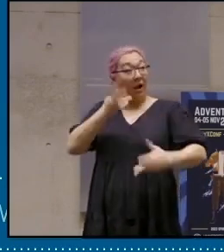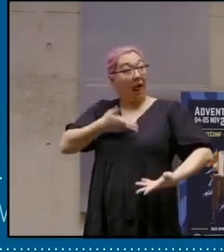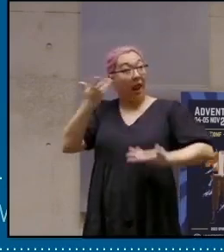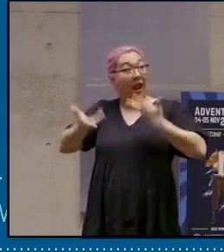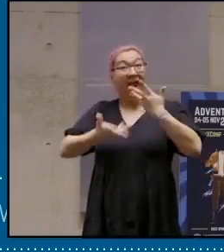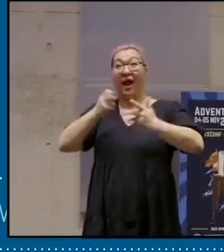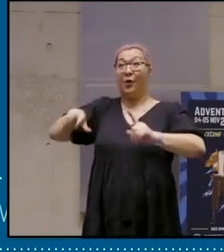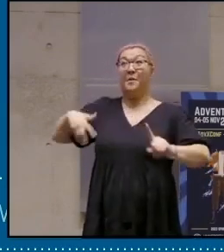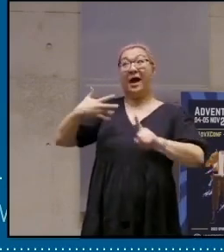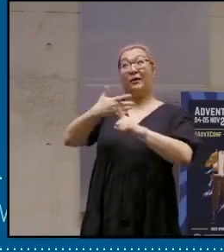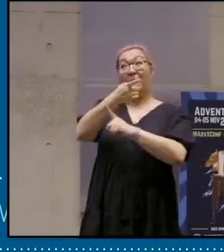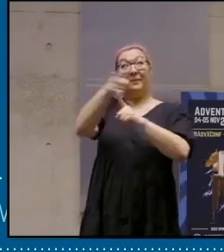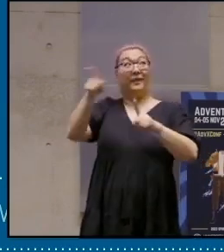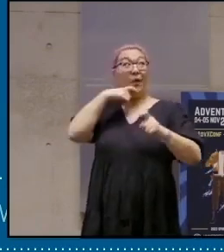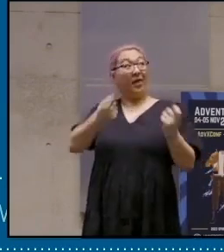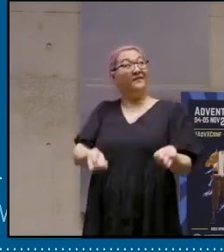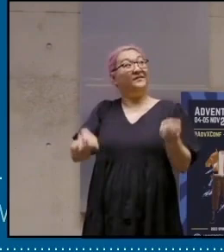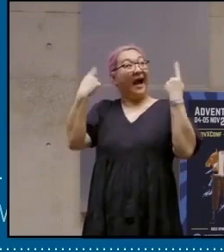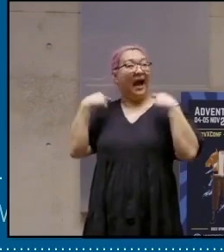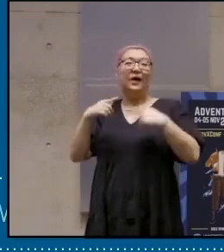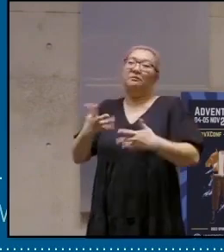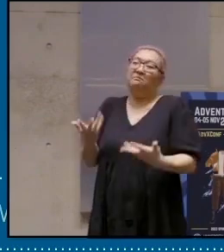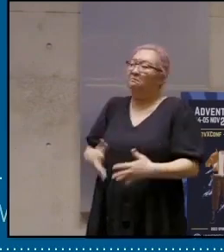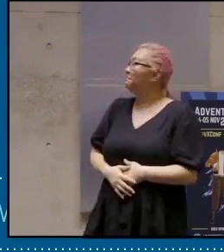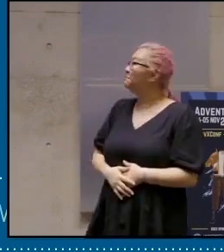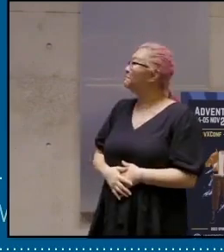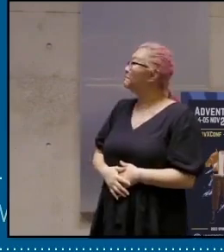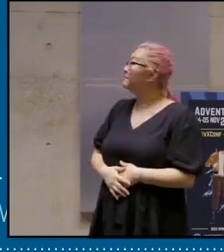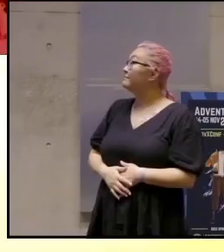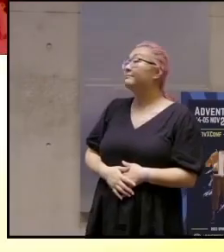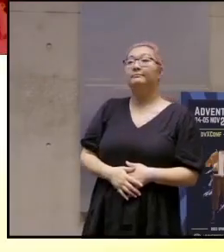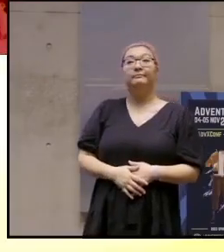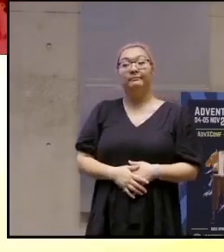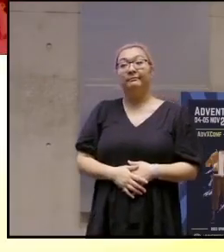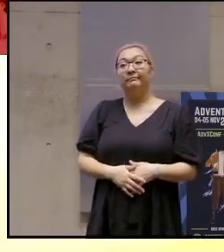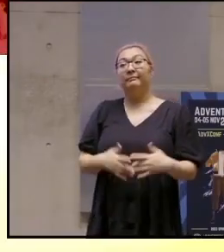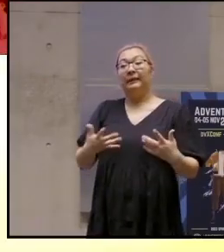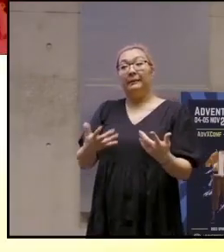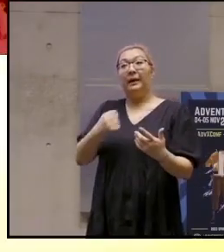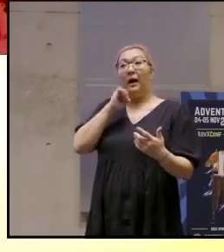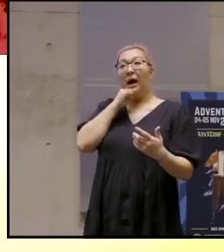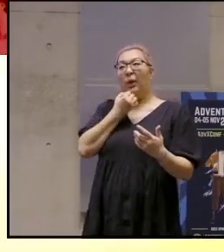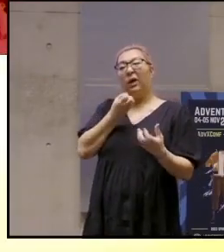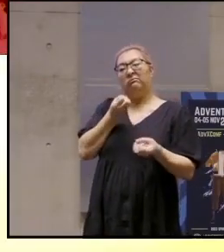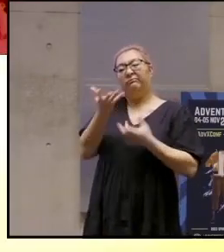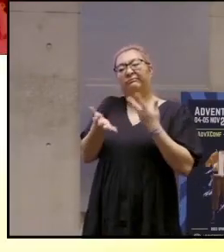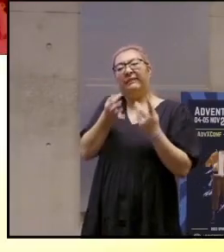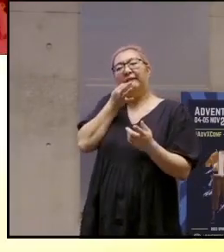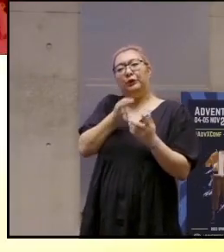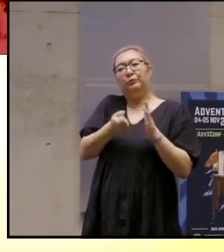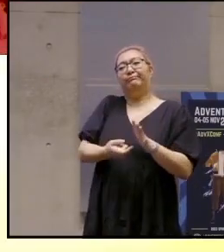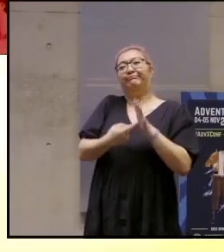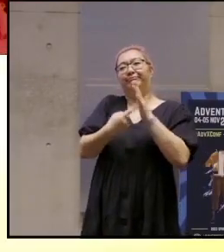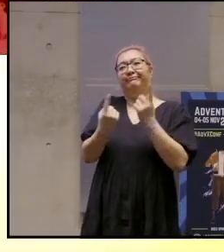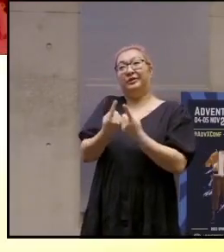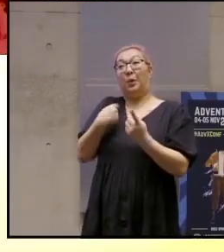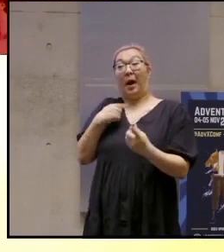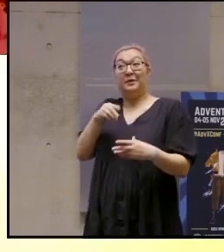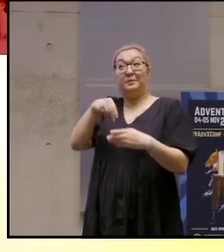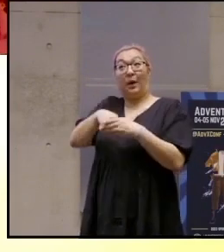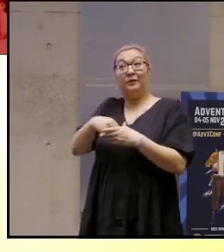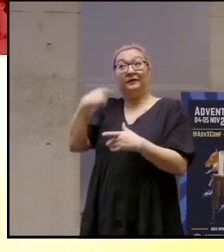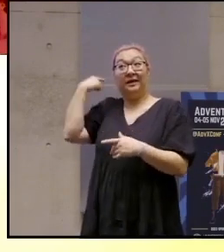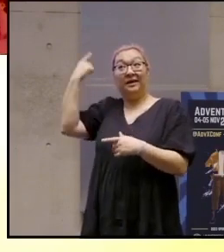few distinct perspectives, and I'd like to talk about just a couple of them, the most prominent ones. I was part of the proudly London-based team at Interior